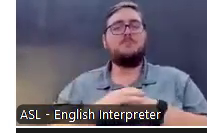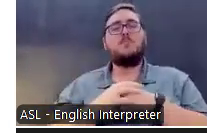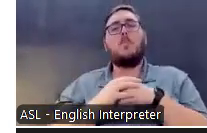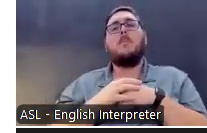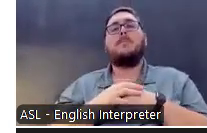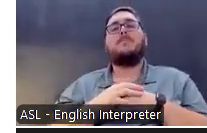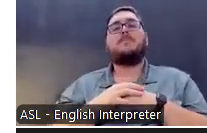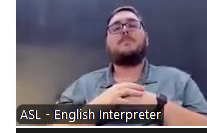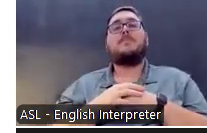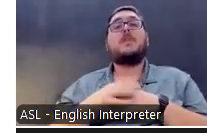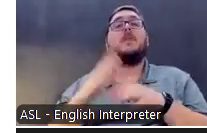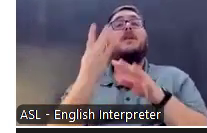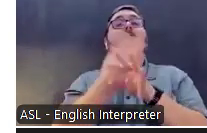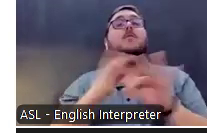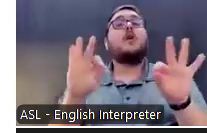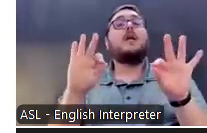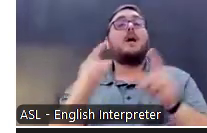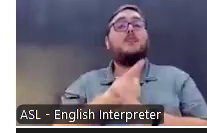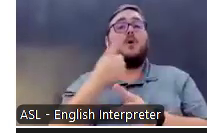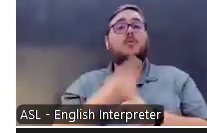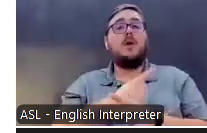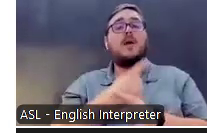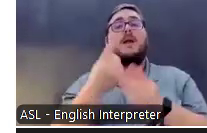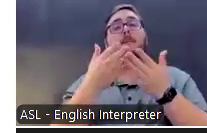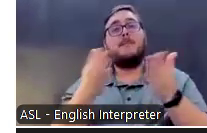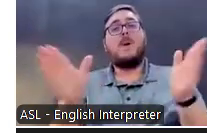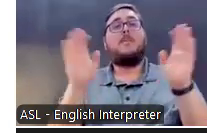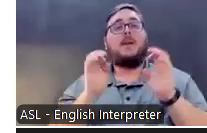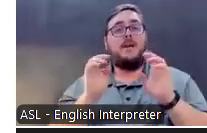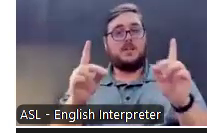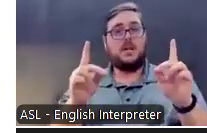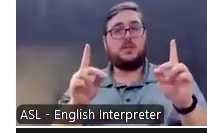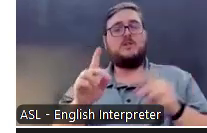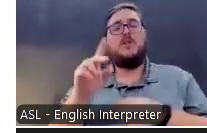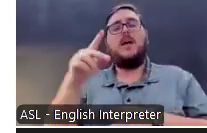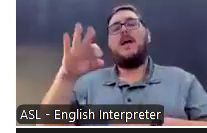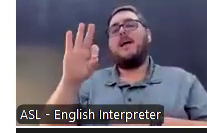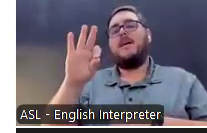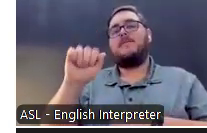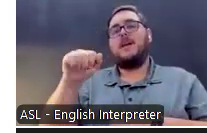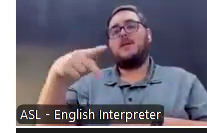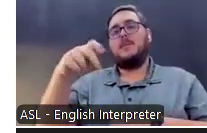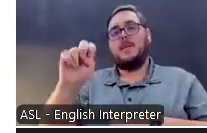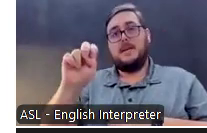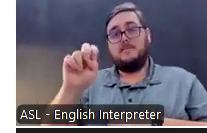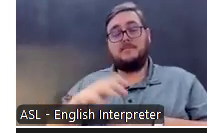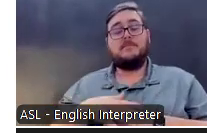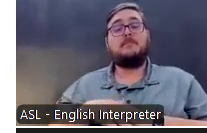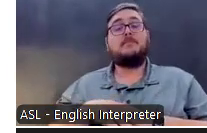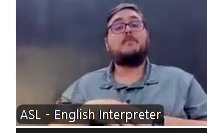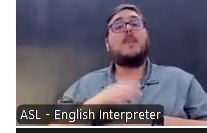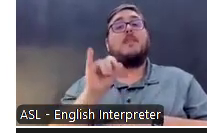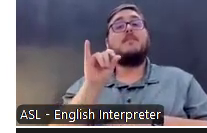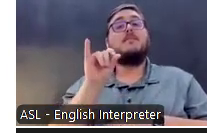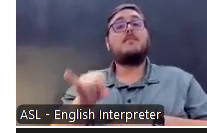Free appropriate public education, that's also known as a FAPE, F-A-P-E. This is an entitlement